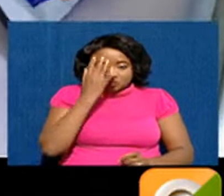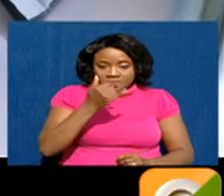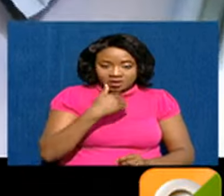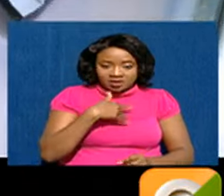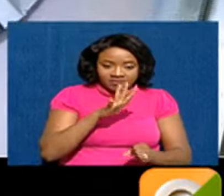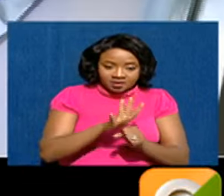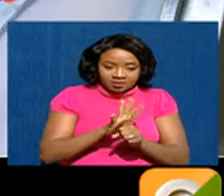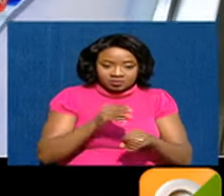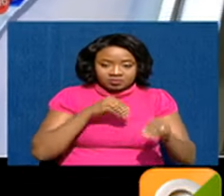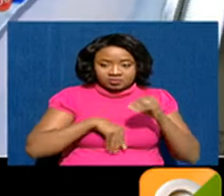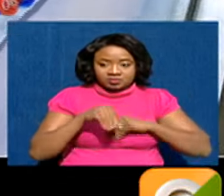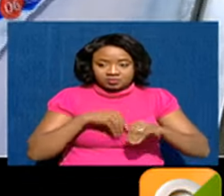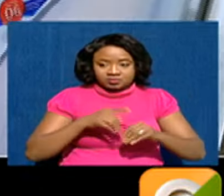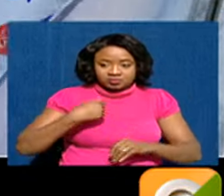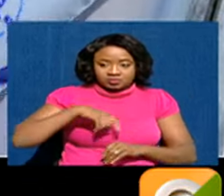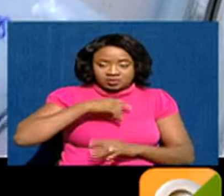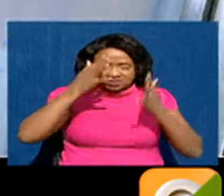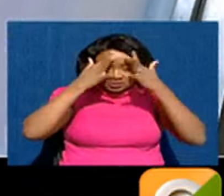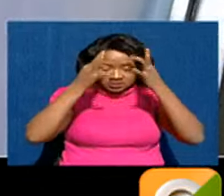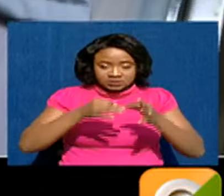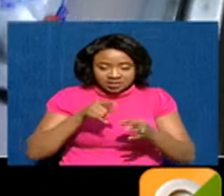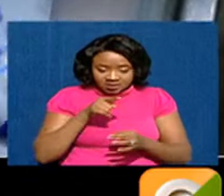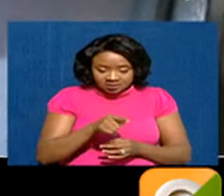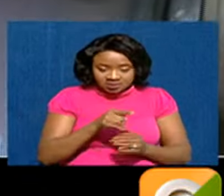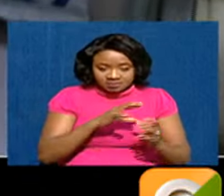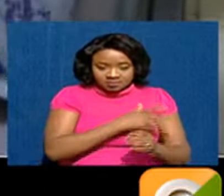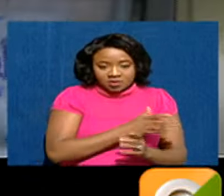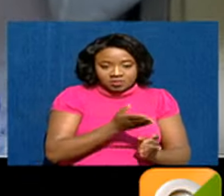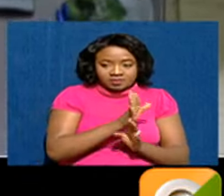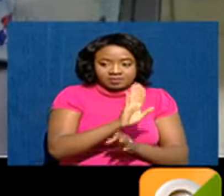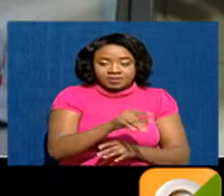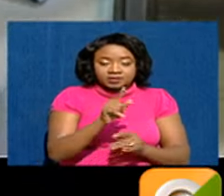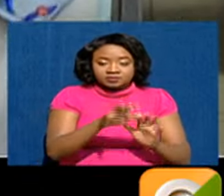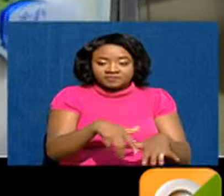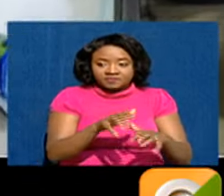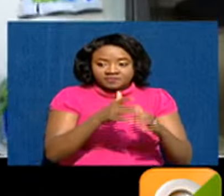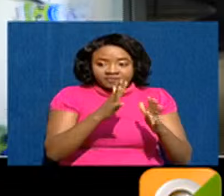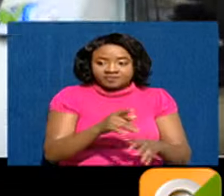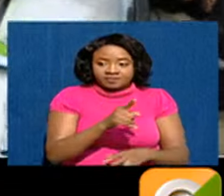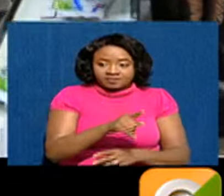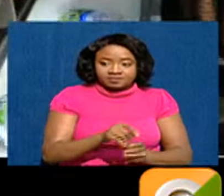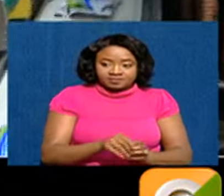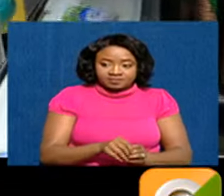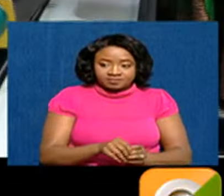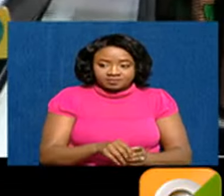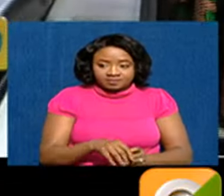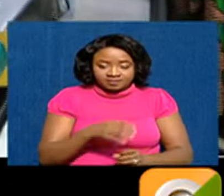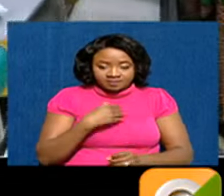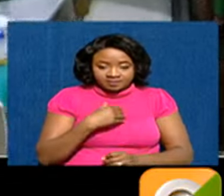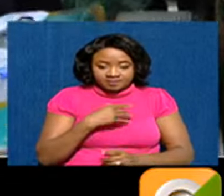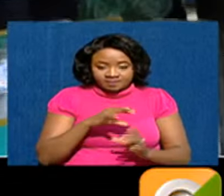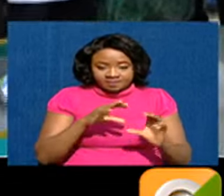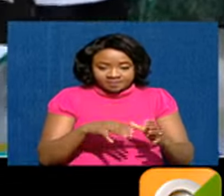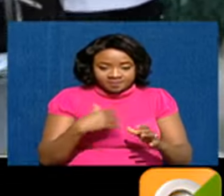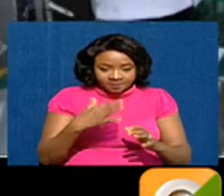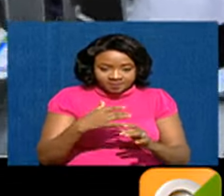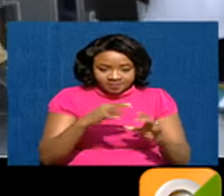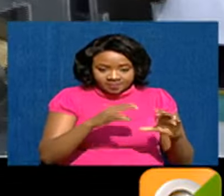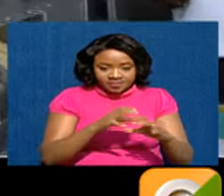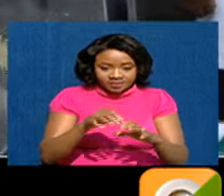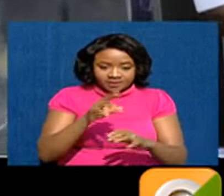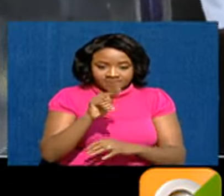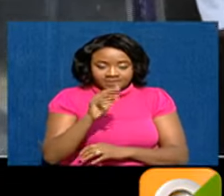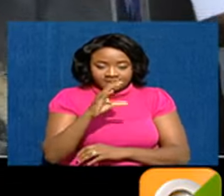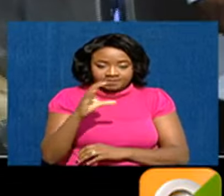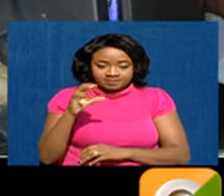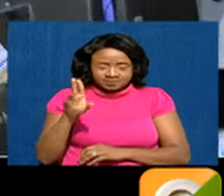that factory back to farmers. Moranga milk farmers have a union called MCCU. We thought